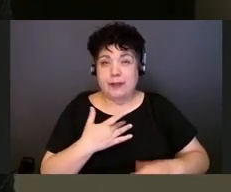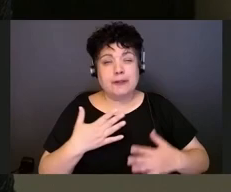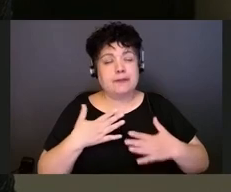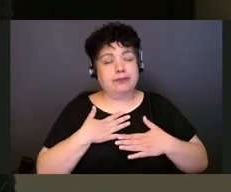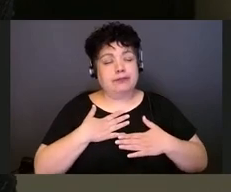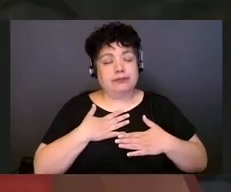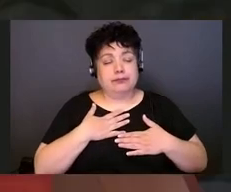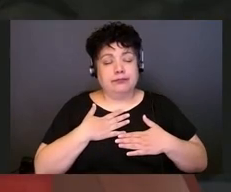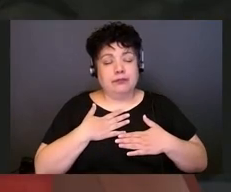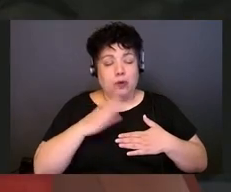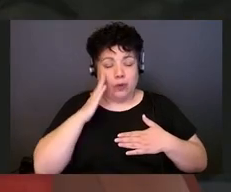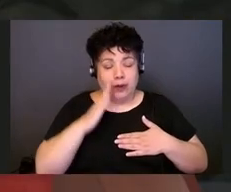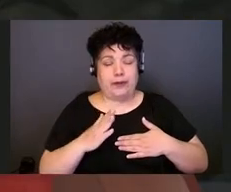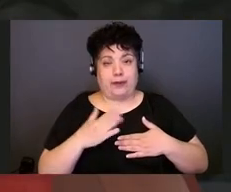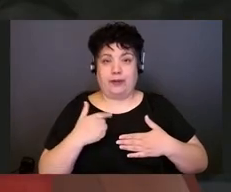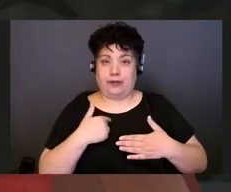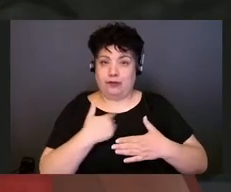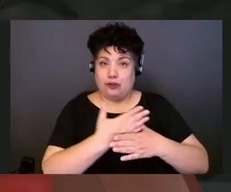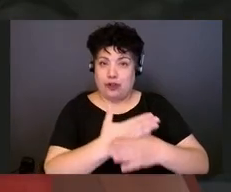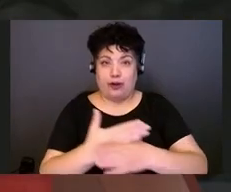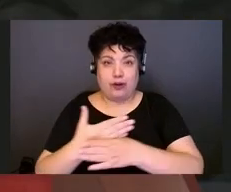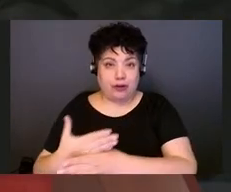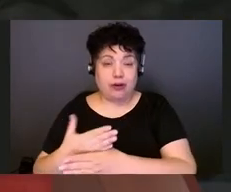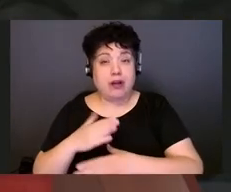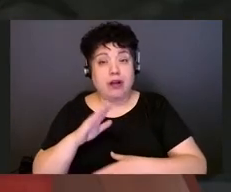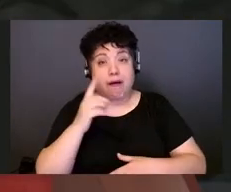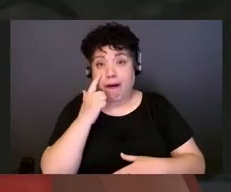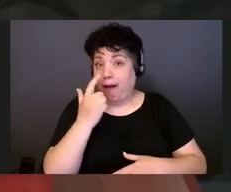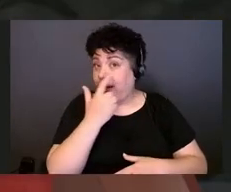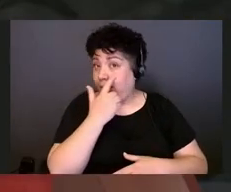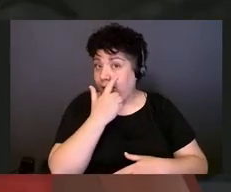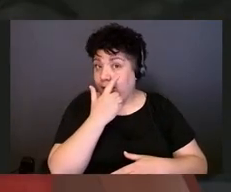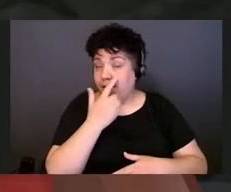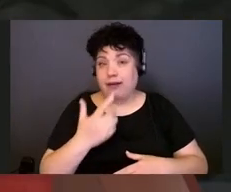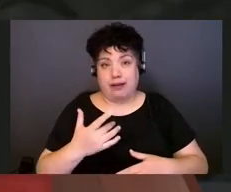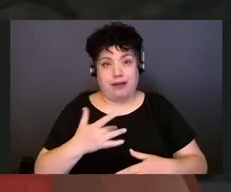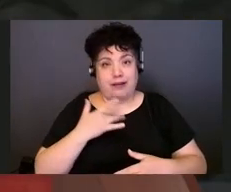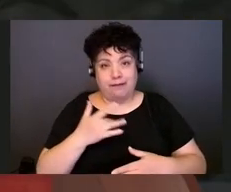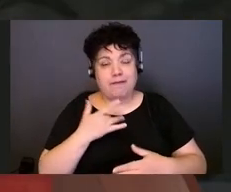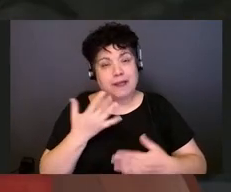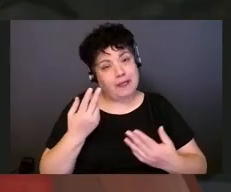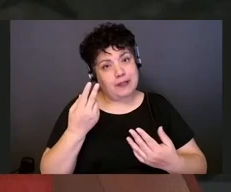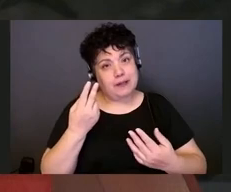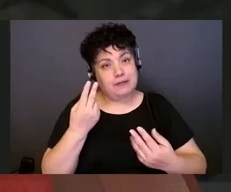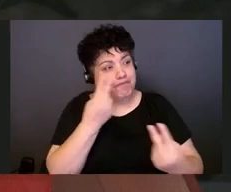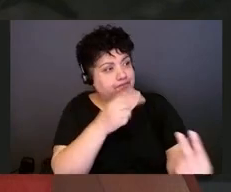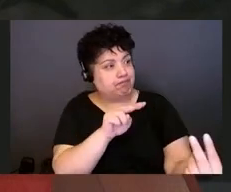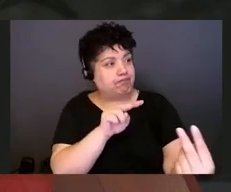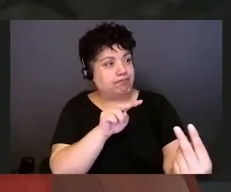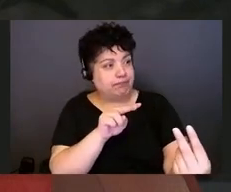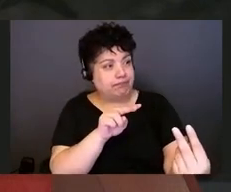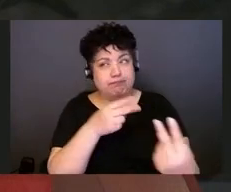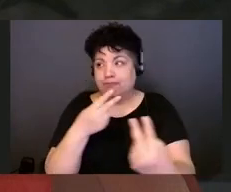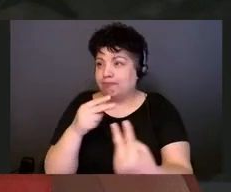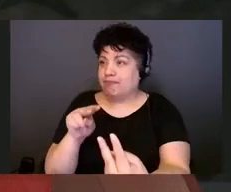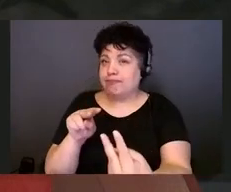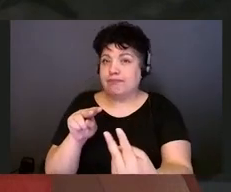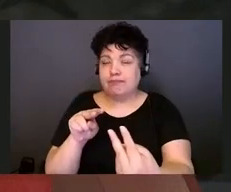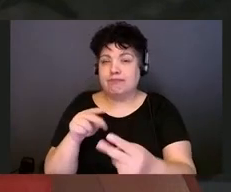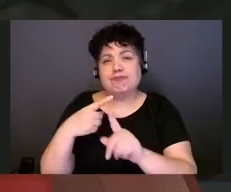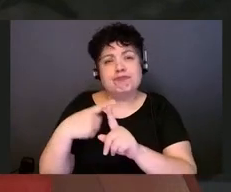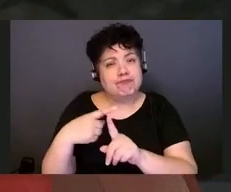others. Your eyes will fill with kindness and feelings to